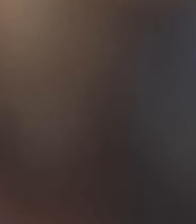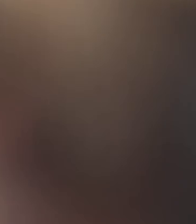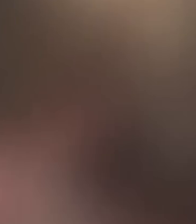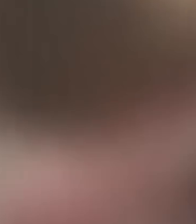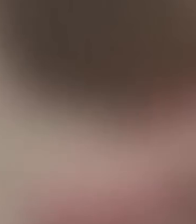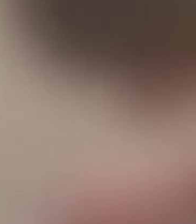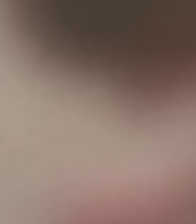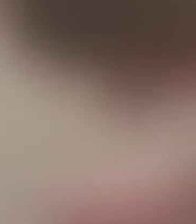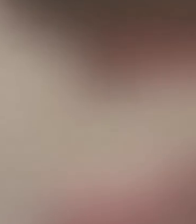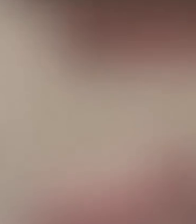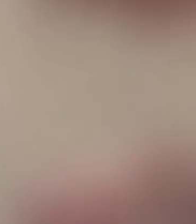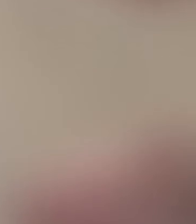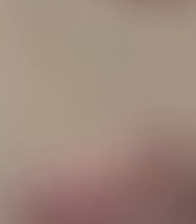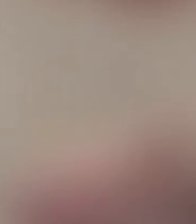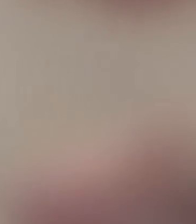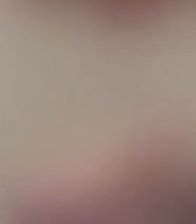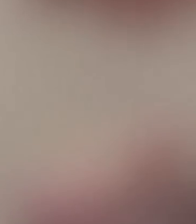Oh, no. Oh, no.